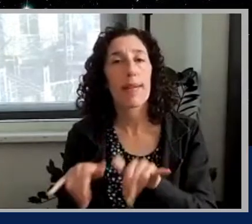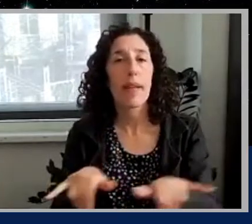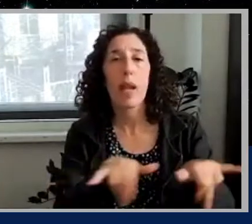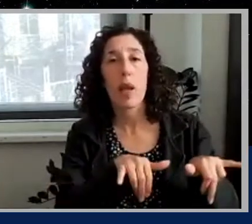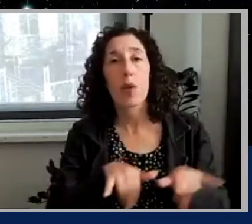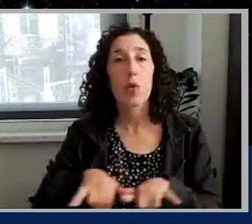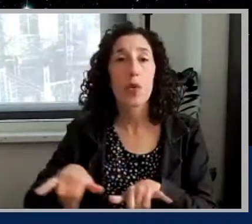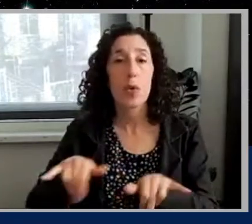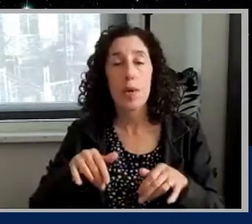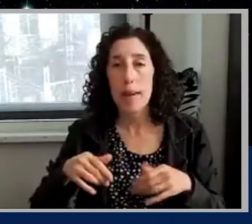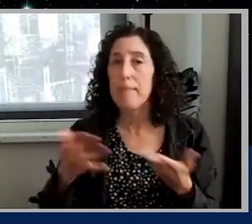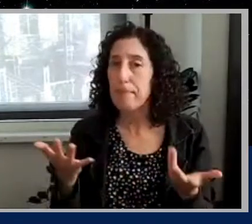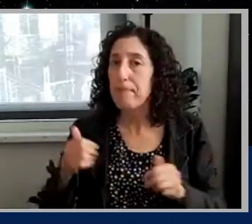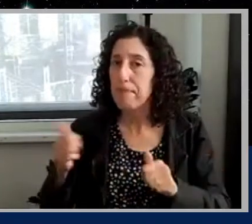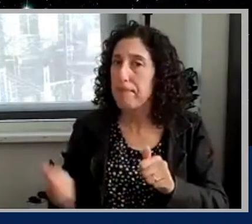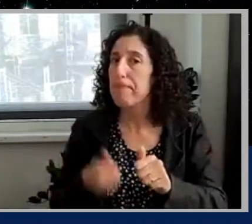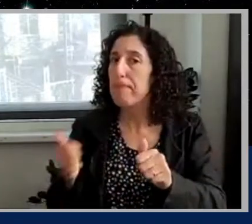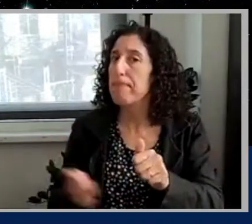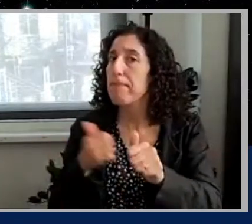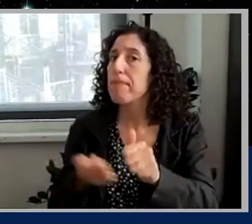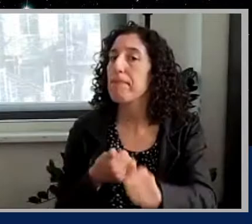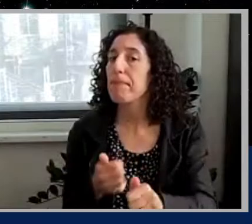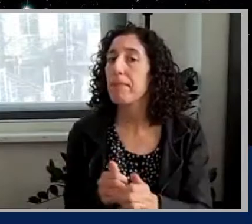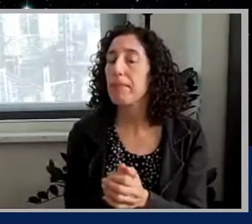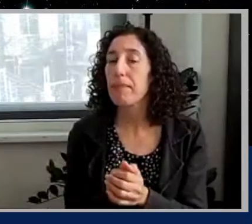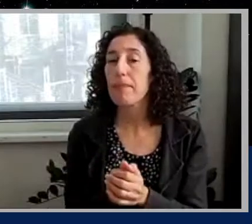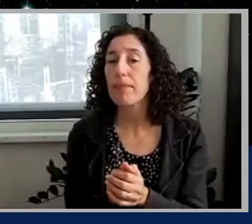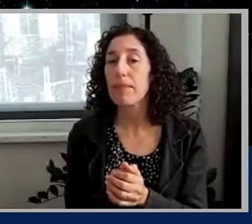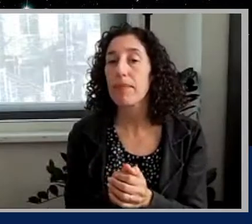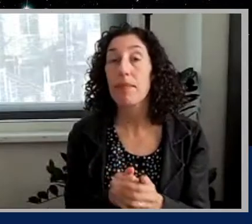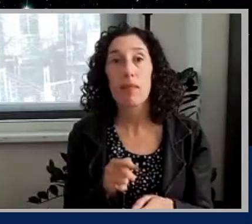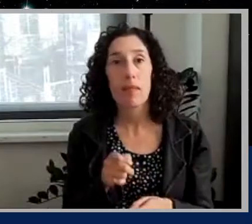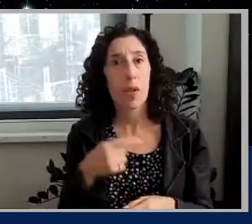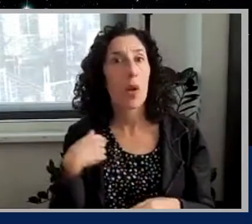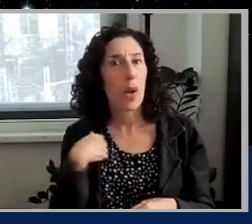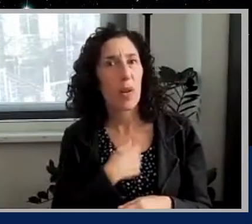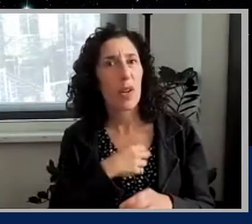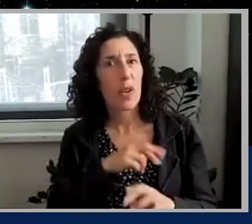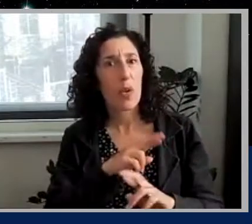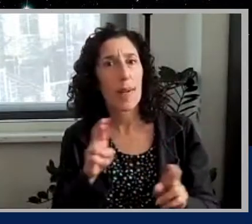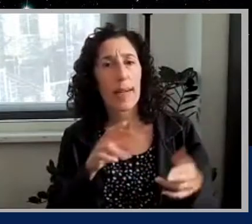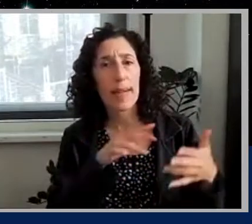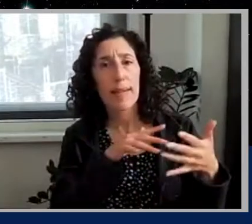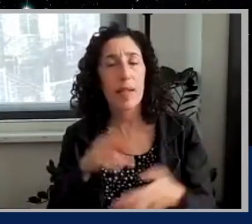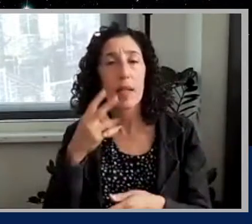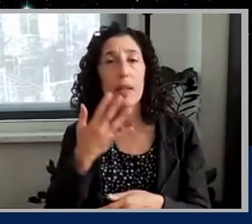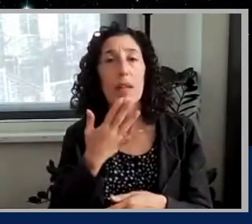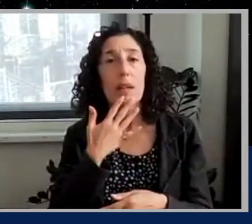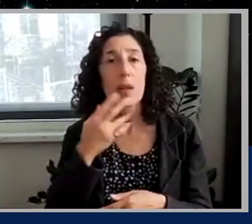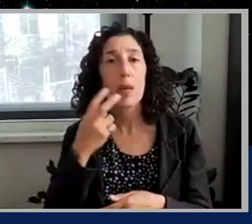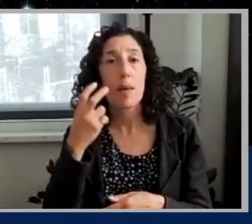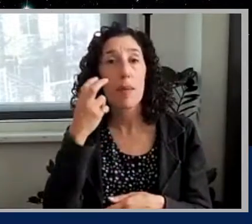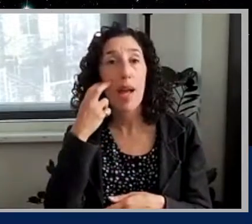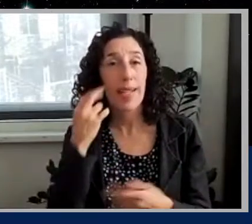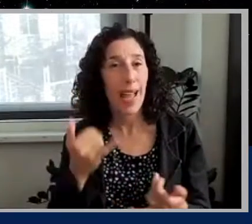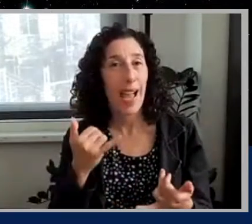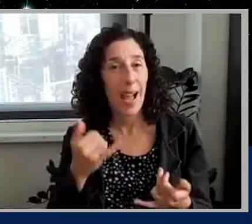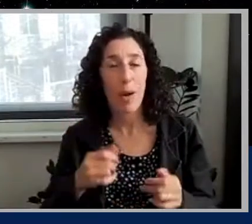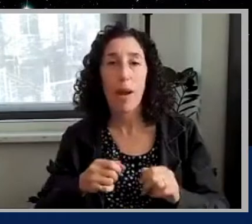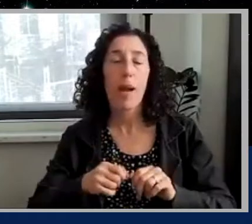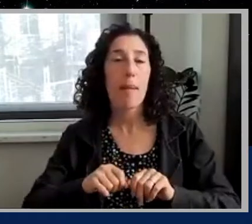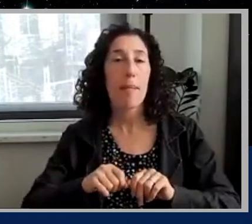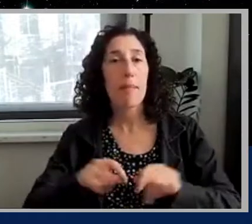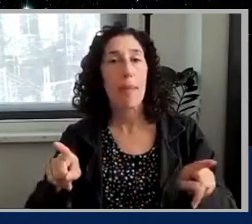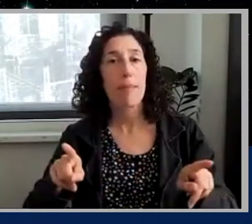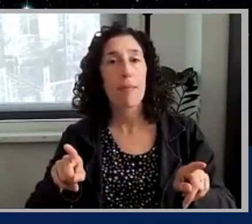Yeah, I agree. We're actually just about to launch a colorblind survey to sort of study that a little bit more quantitatively, to be able to